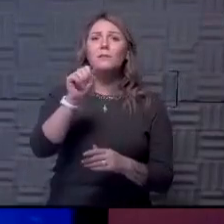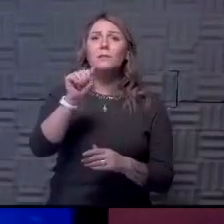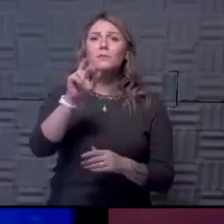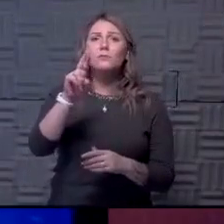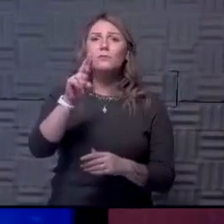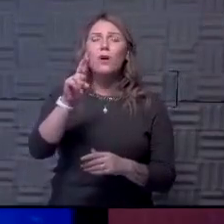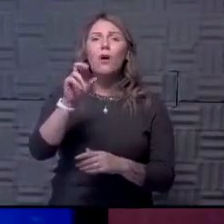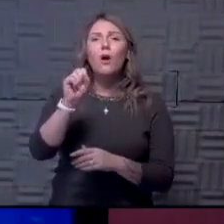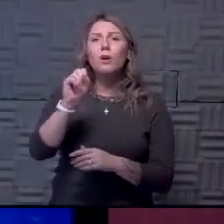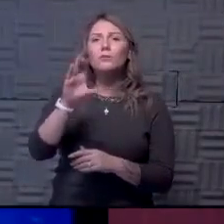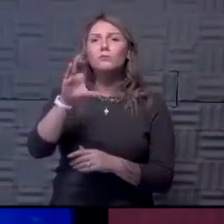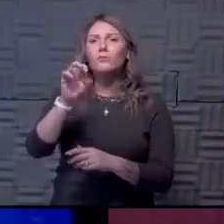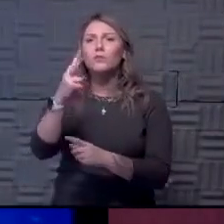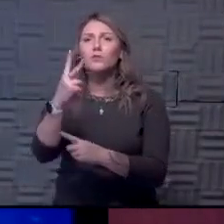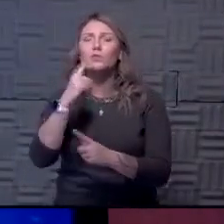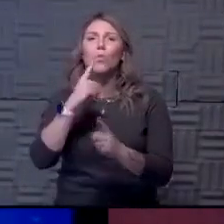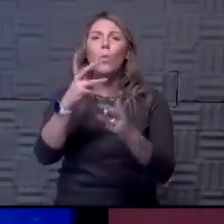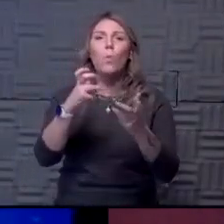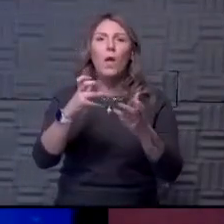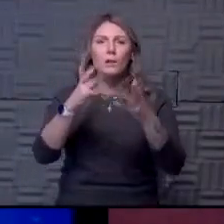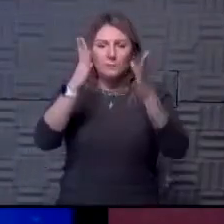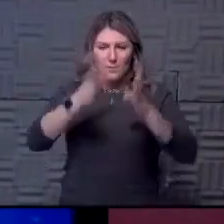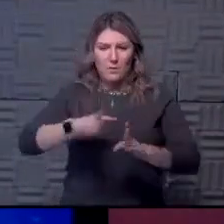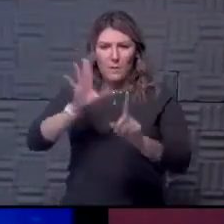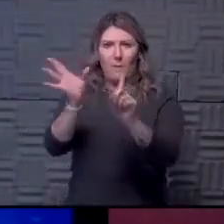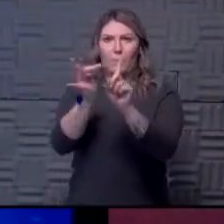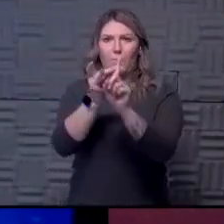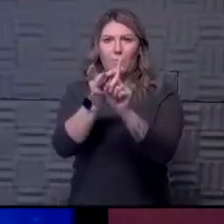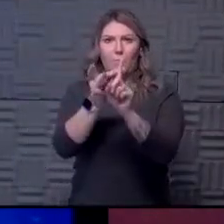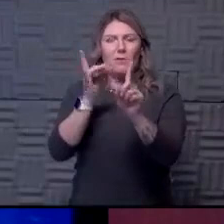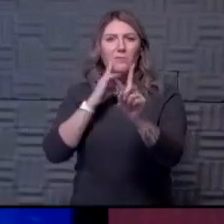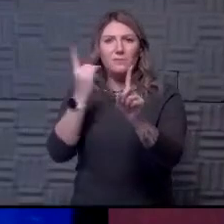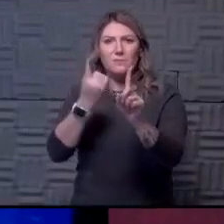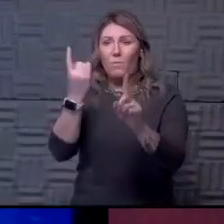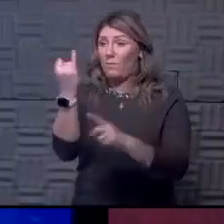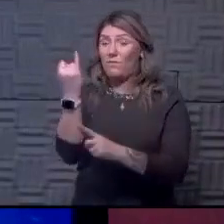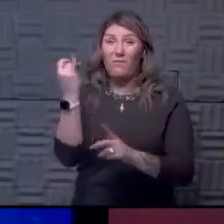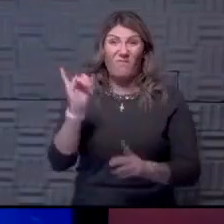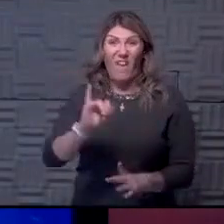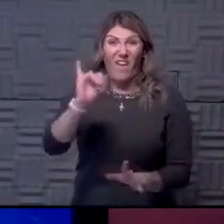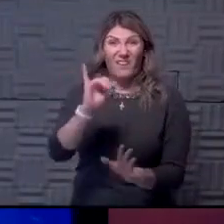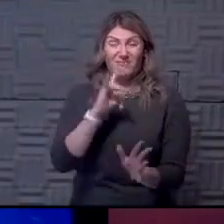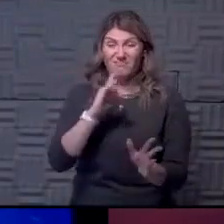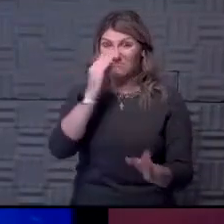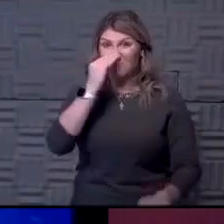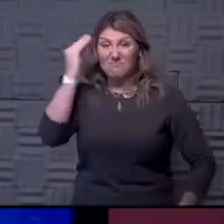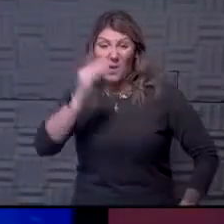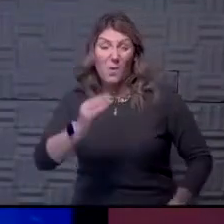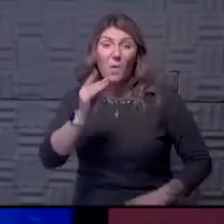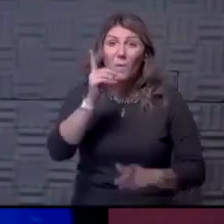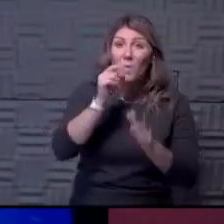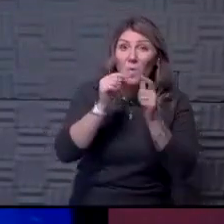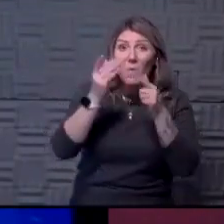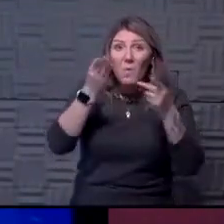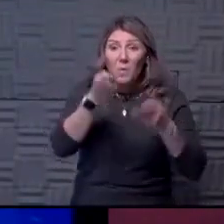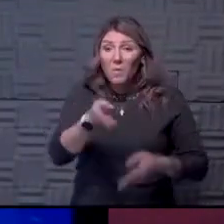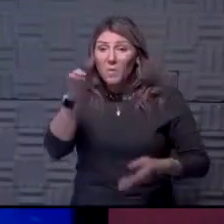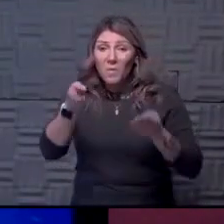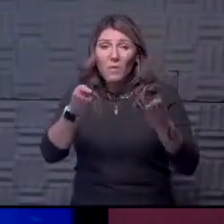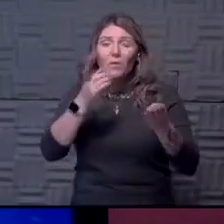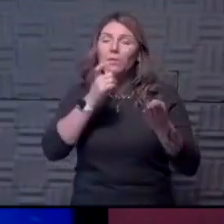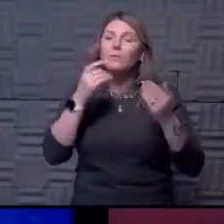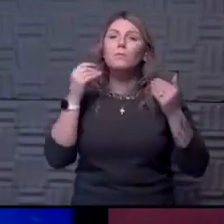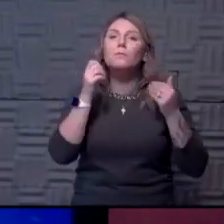SARS-CoV-2 would like to find a host. It would like to find somebody to infect, and it doesn't care who that is. So don't let it wind back up